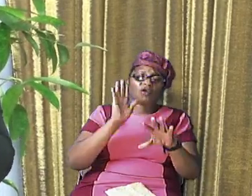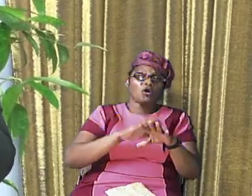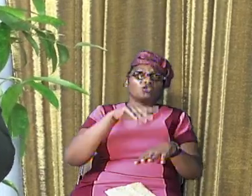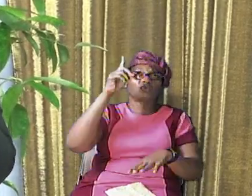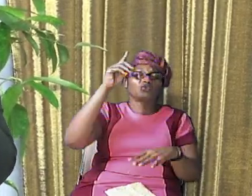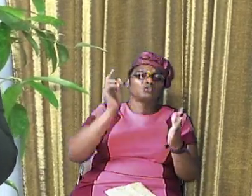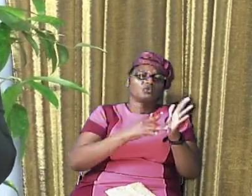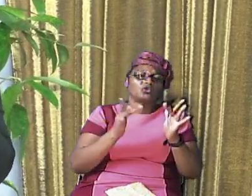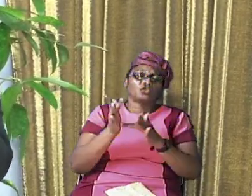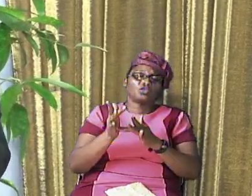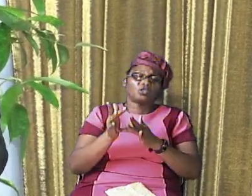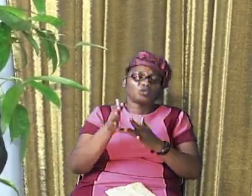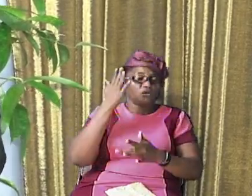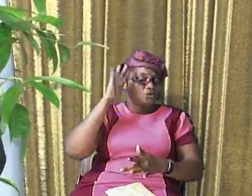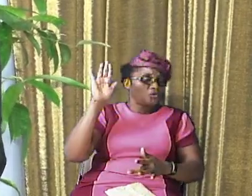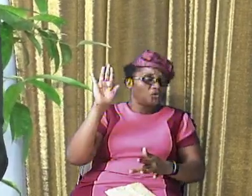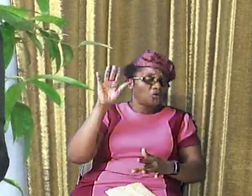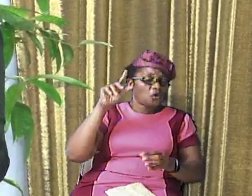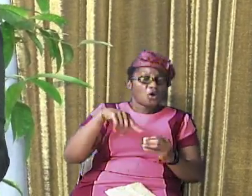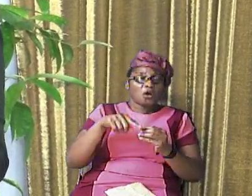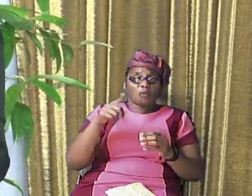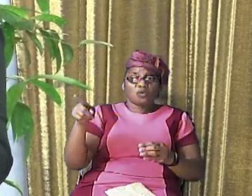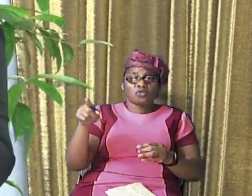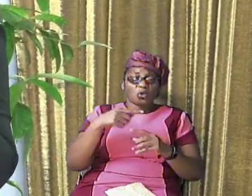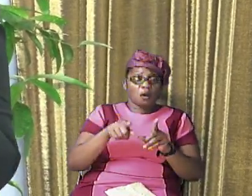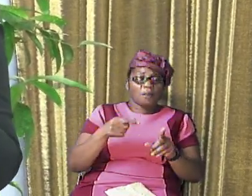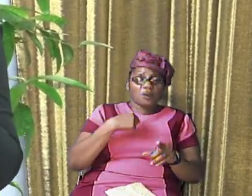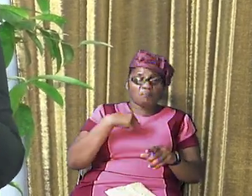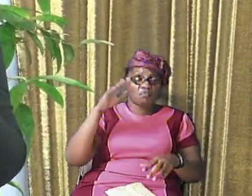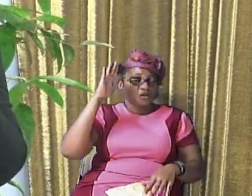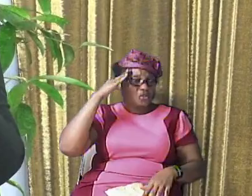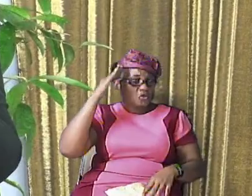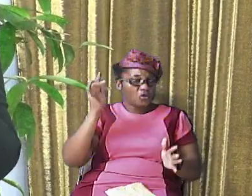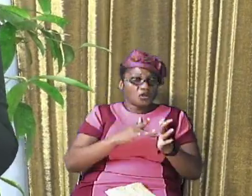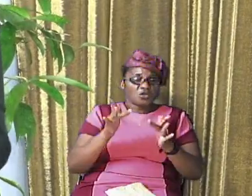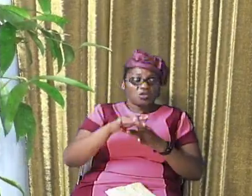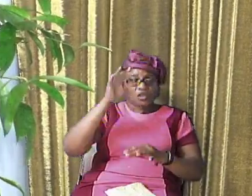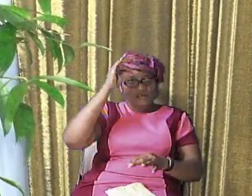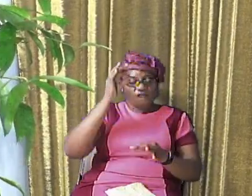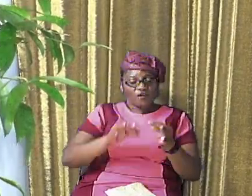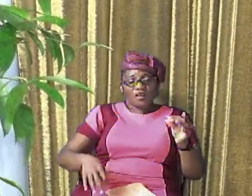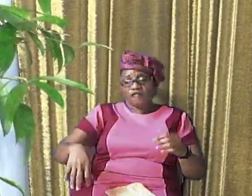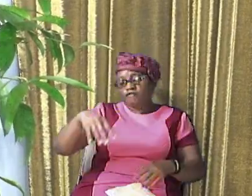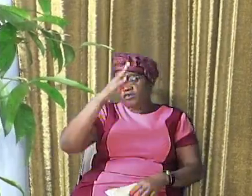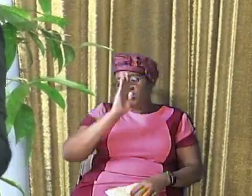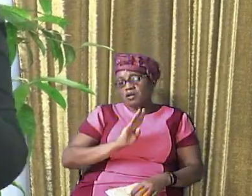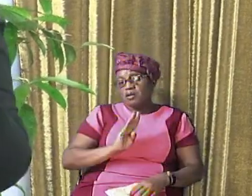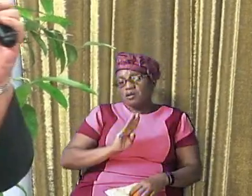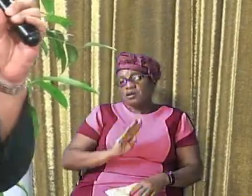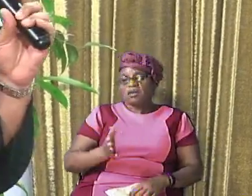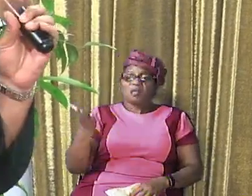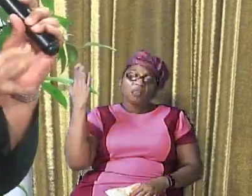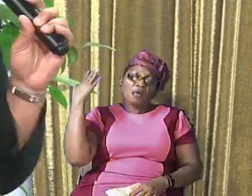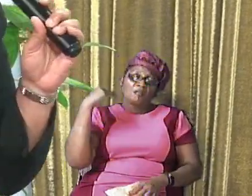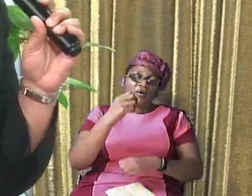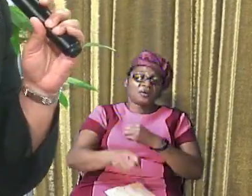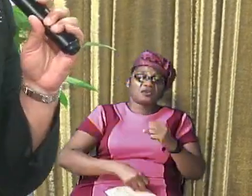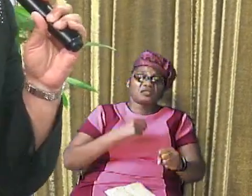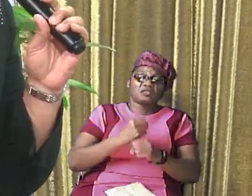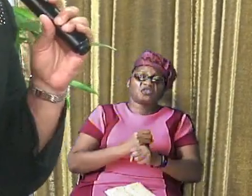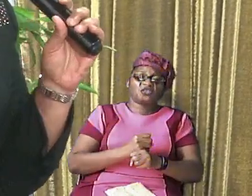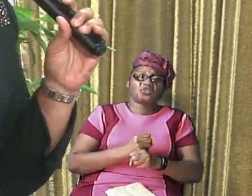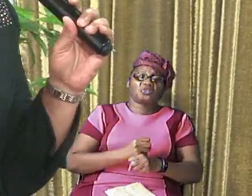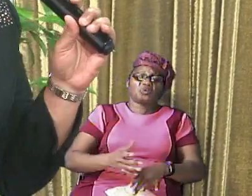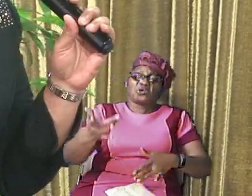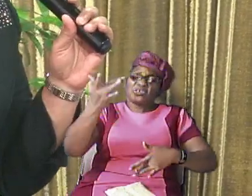you. I don't know about you this morning, but I know he's a faithful God. Last year, this time, I was sick, about to die with COVID.